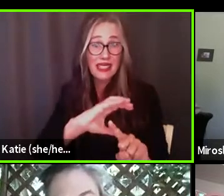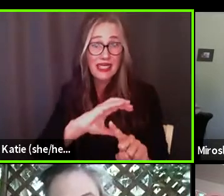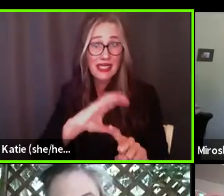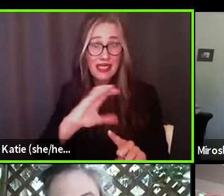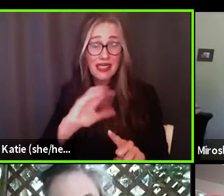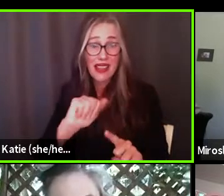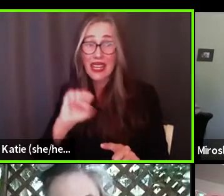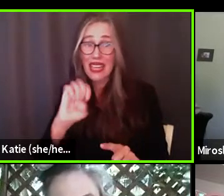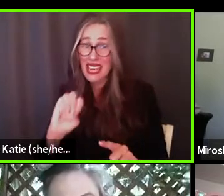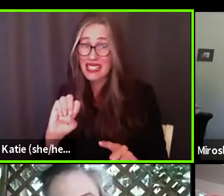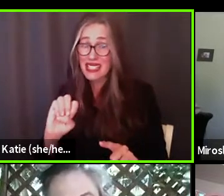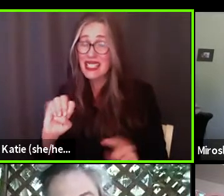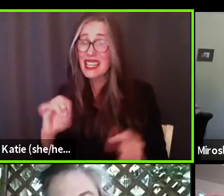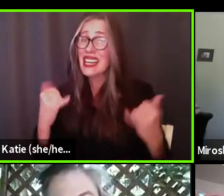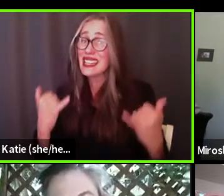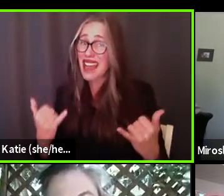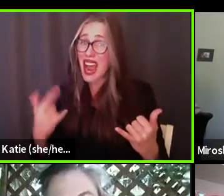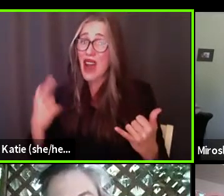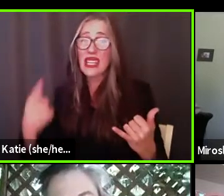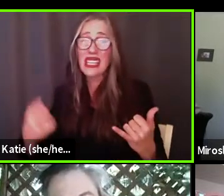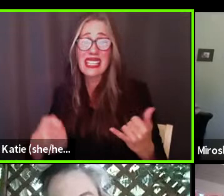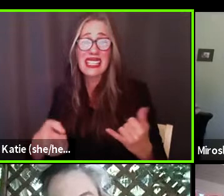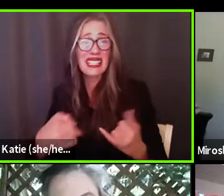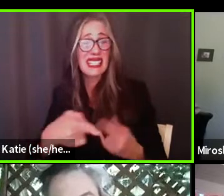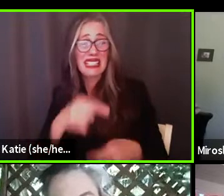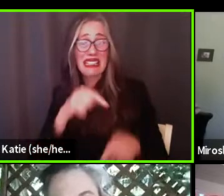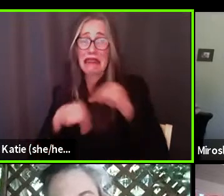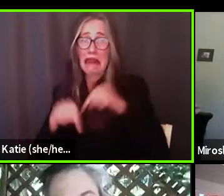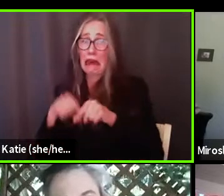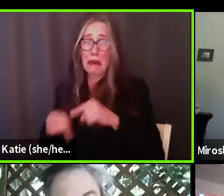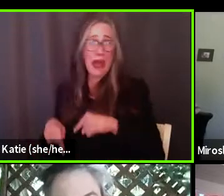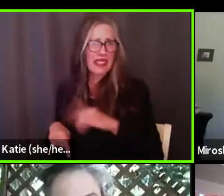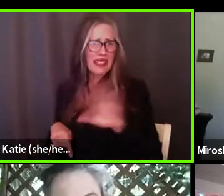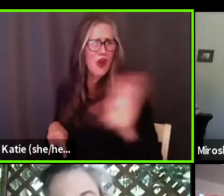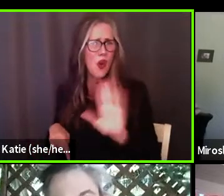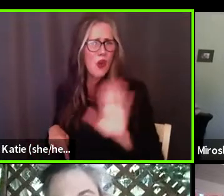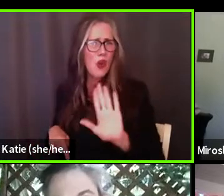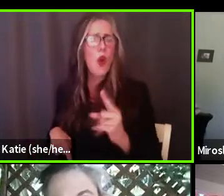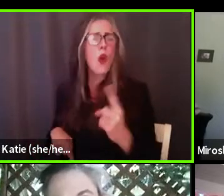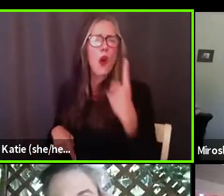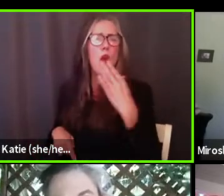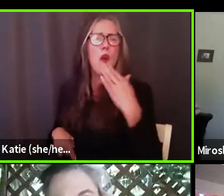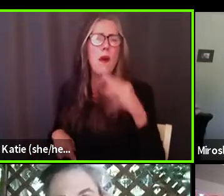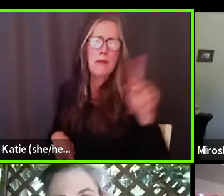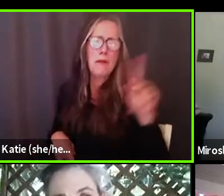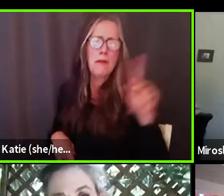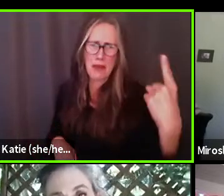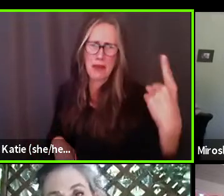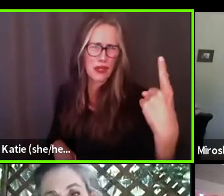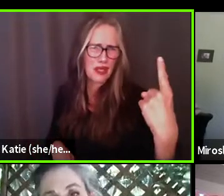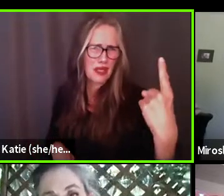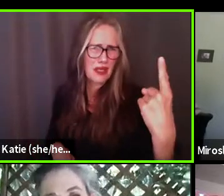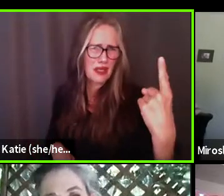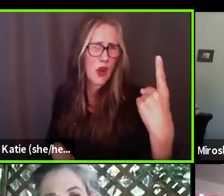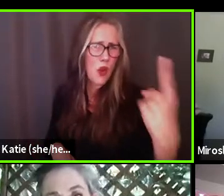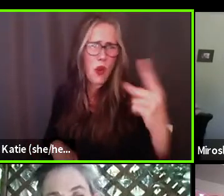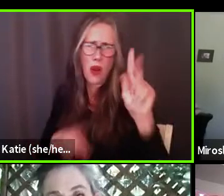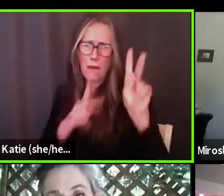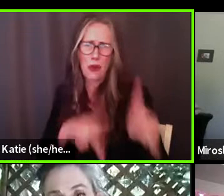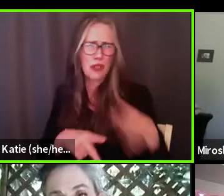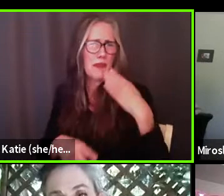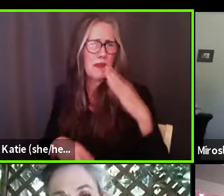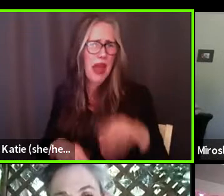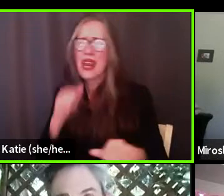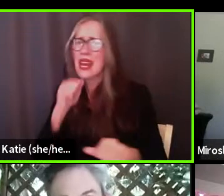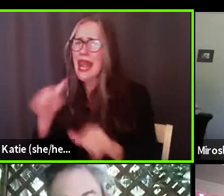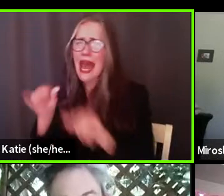was systemic violence and arguing that it was sort of the actions of one bad actor because now there's documentation that that doctor